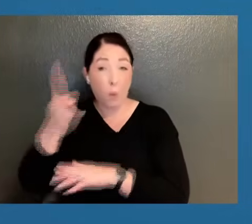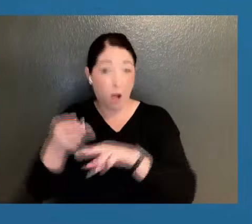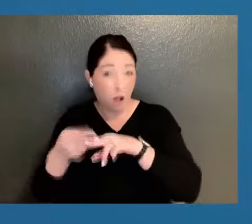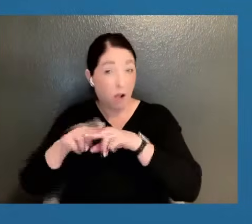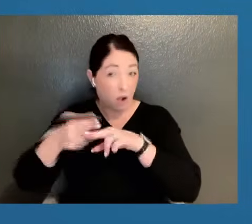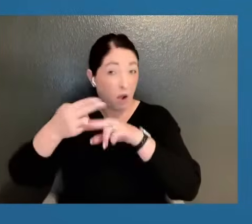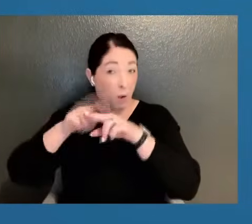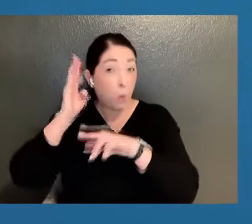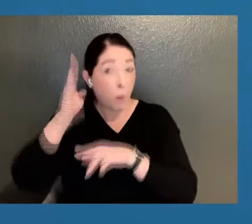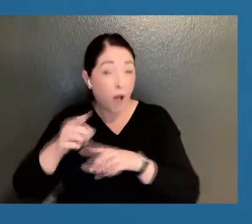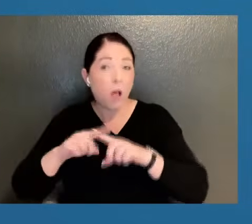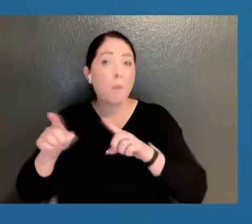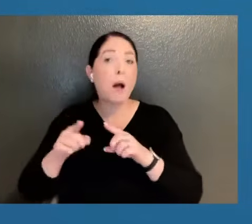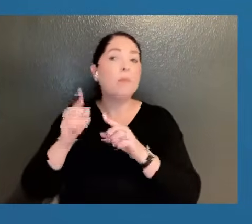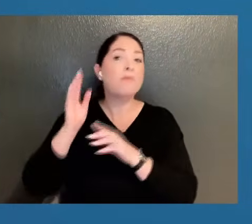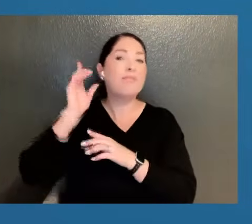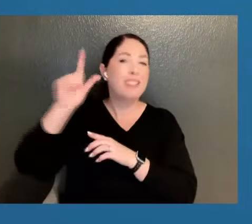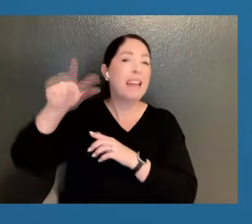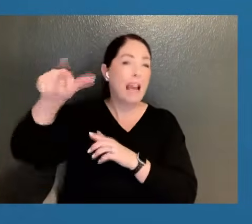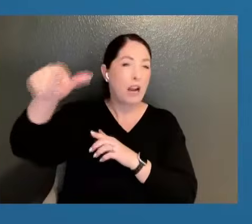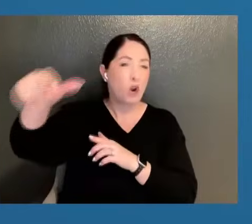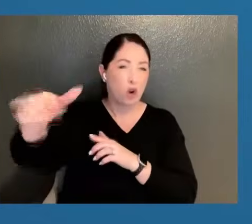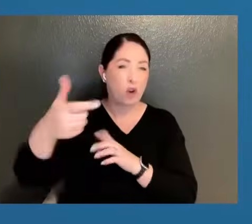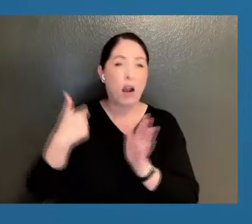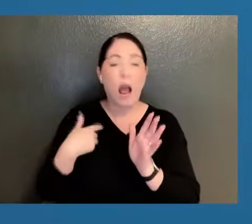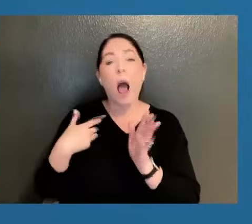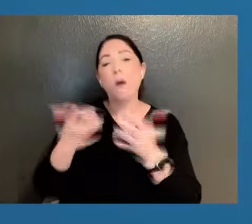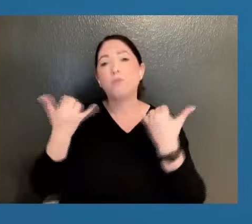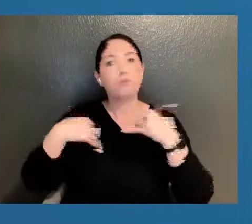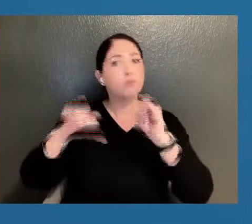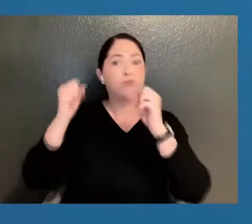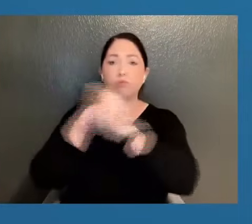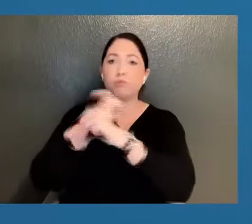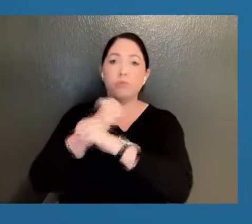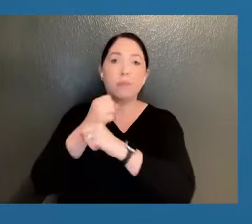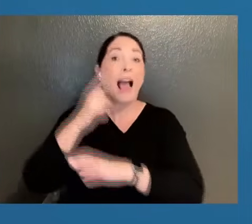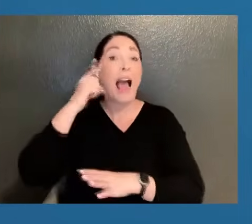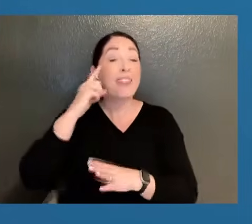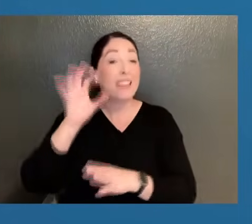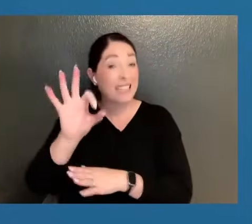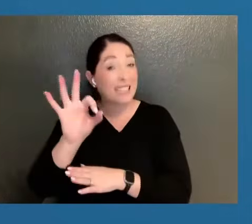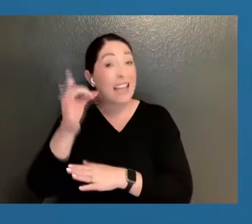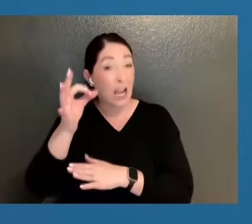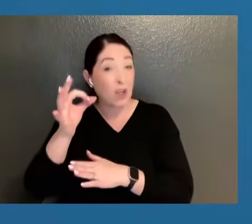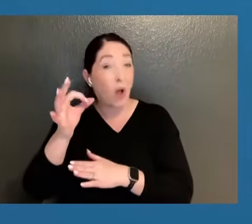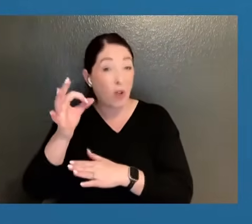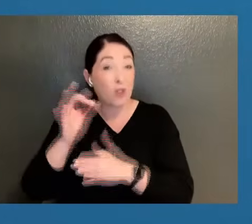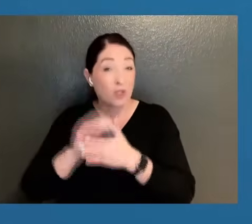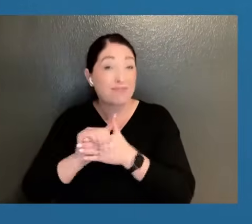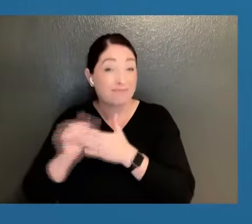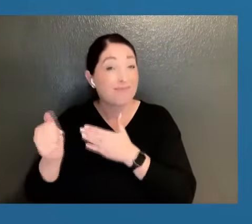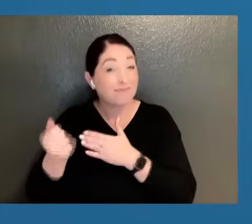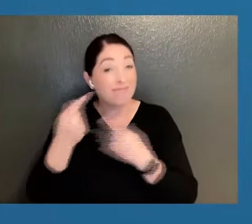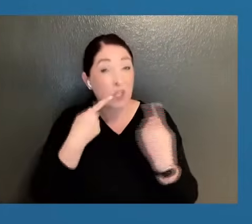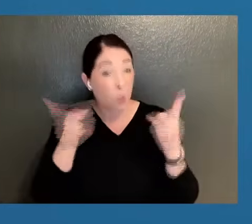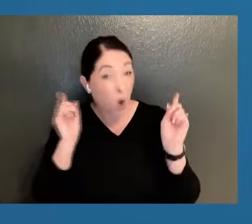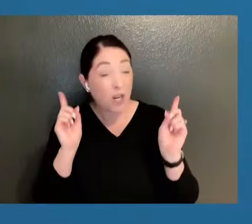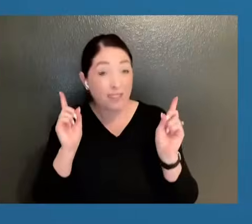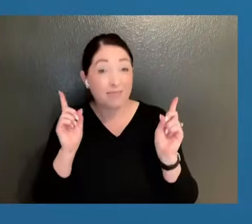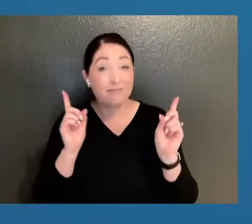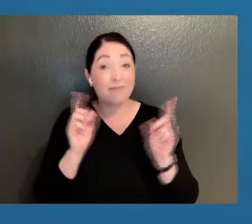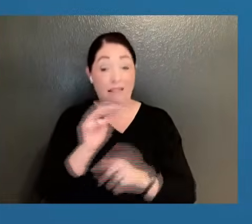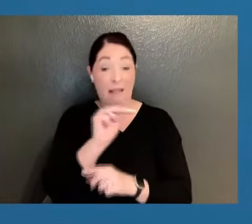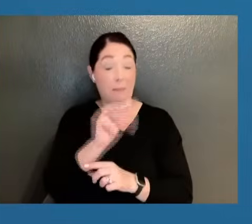weighing in later on in the future. But I'm going to keep fighting for this. I think the $9 is working. We're getting the money we need. As you heard from Jano, the